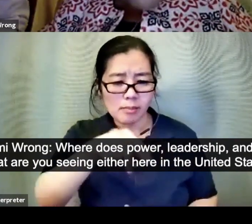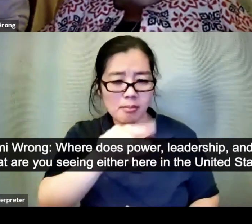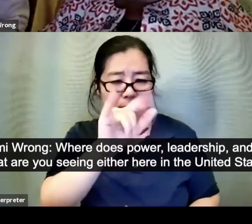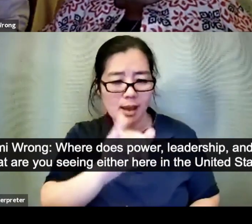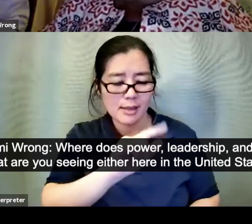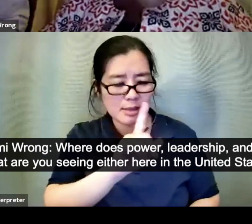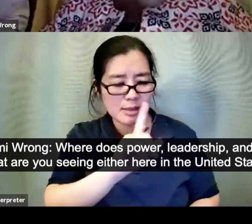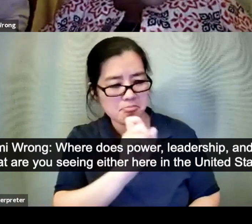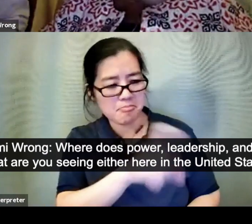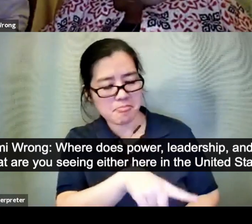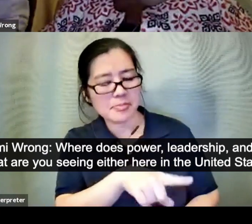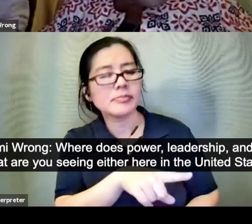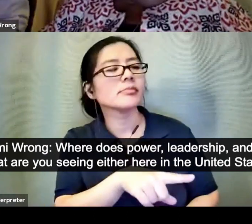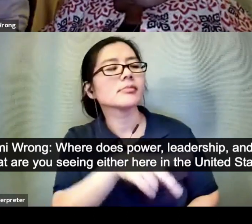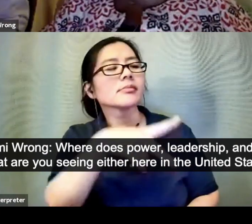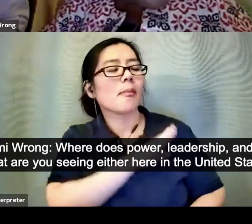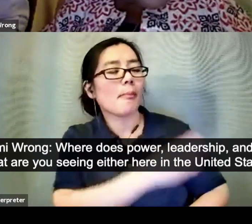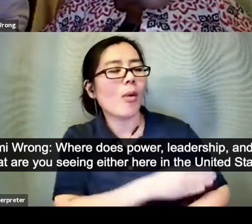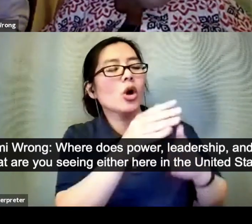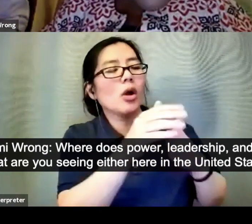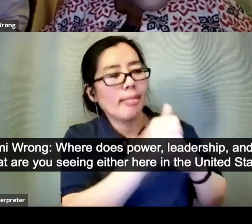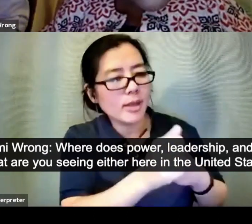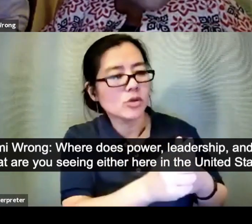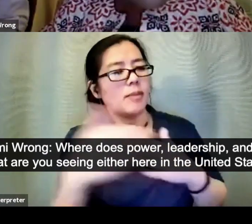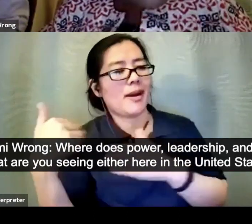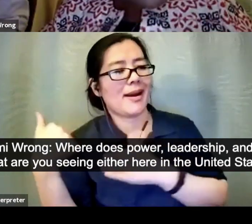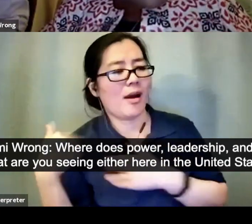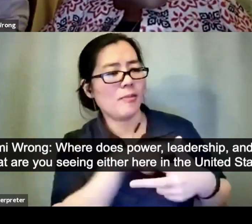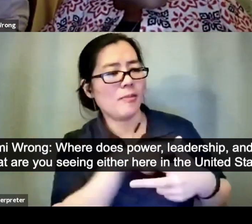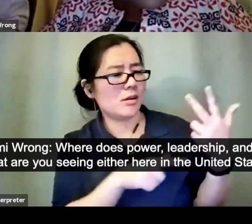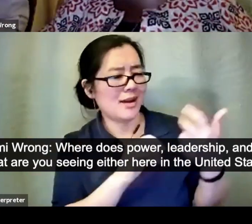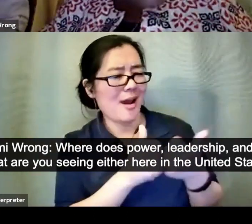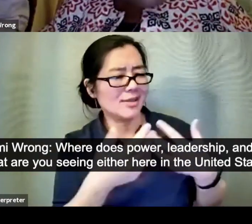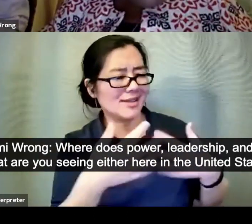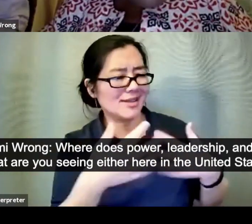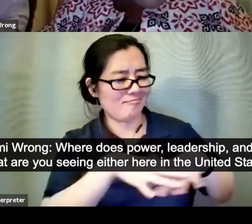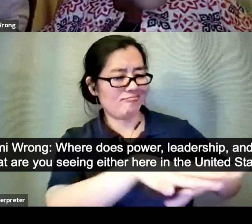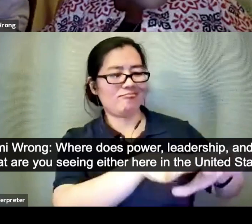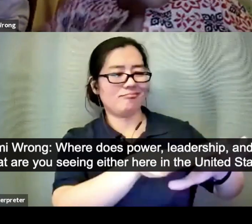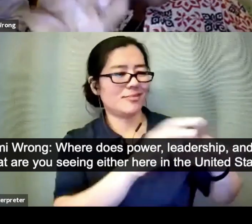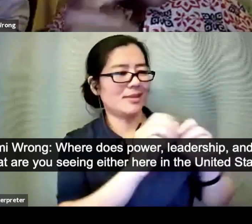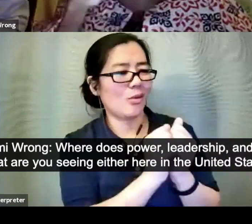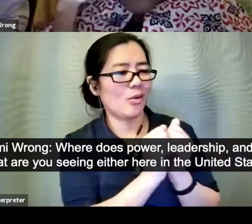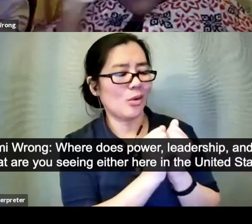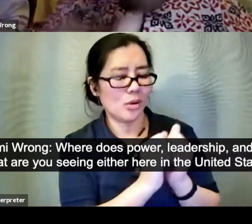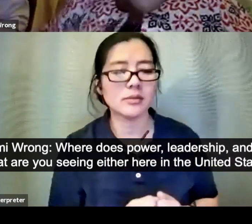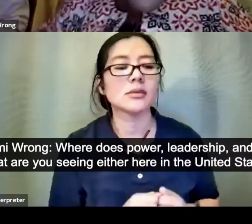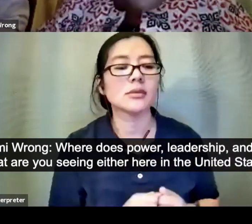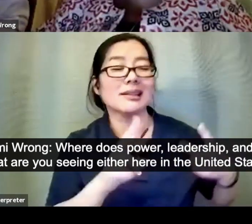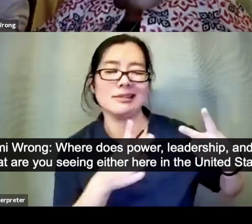Where does power, leadership, and accountability come together for you? And a second